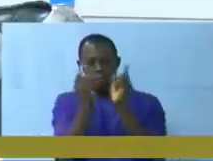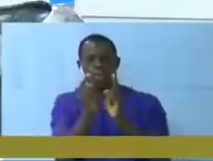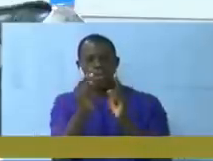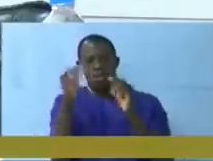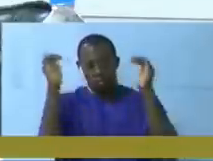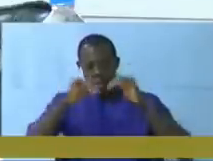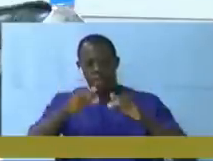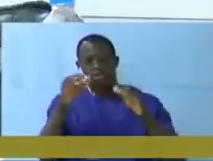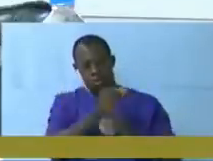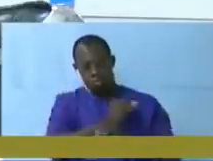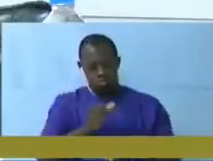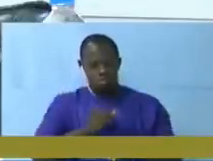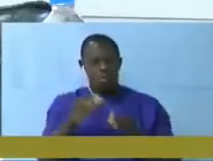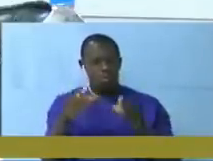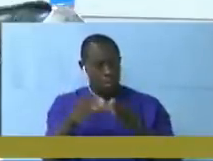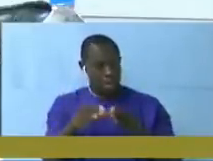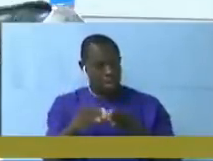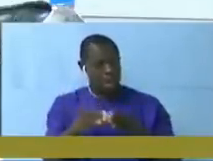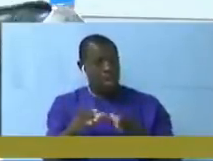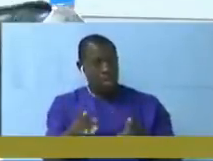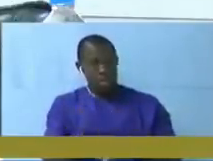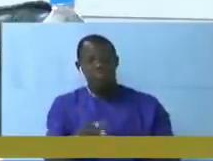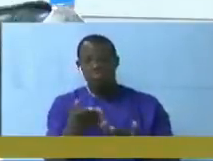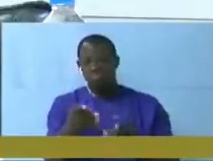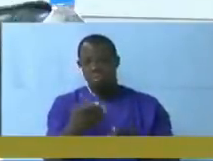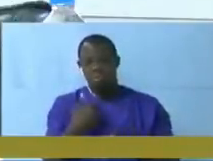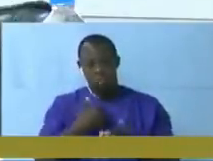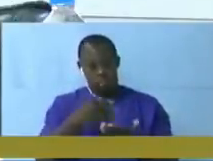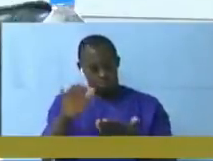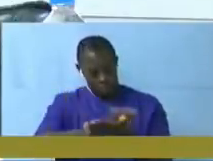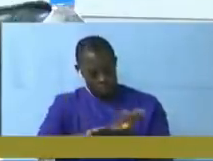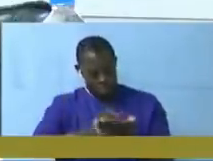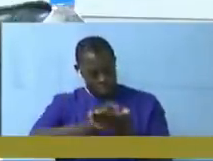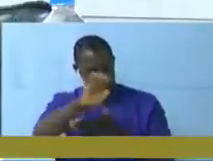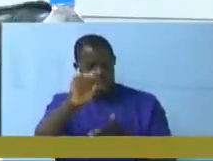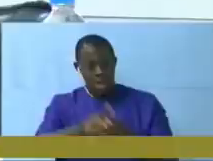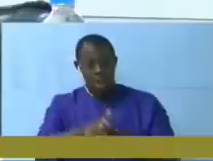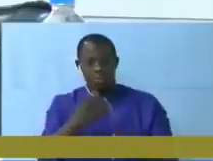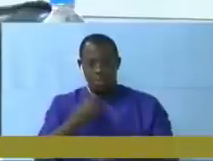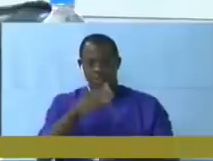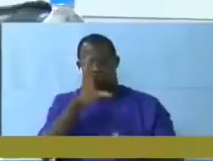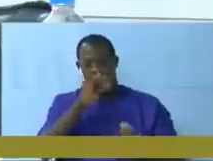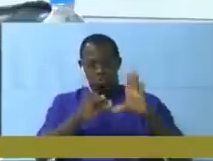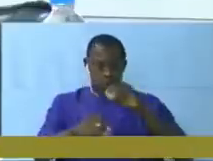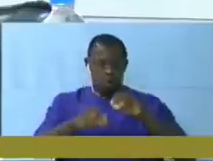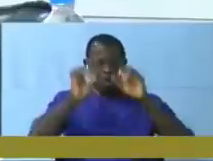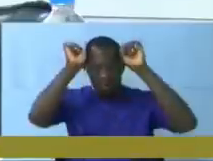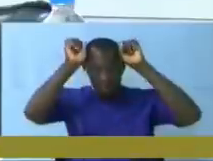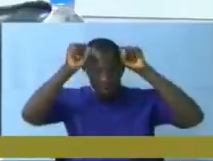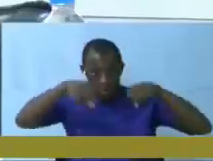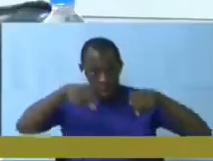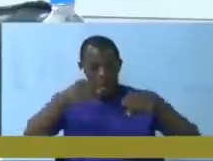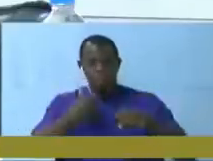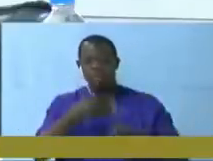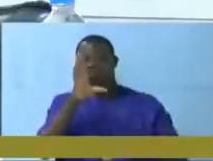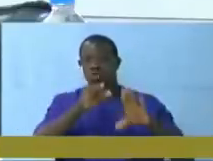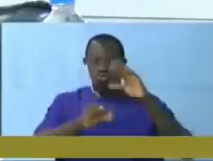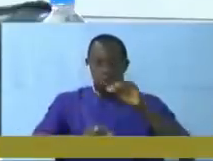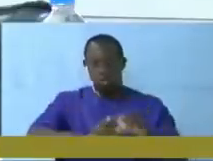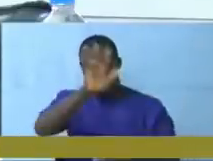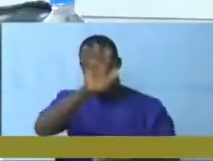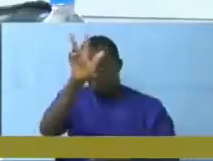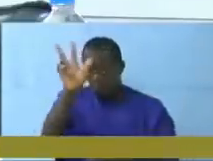everywhere we went to, people told us in Mandinka, Fula, Jola, Sarahule, Wolof, all the languages,